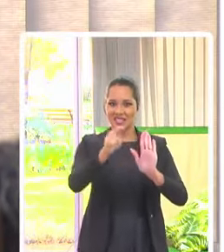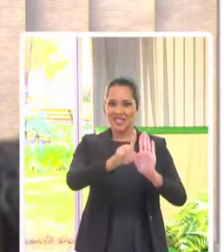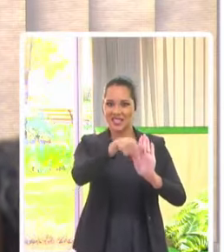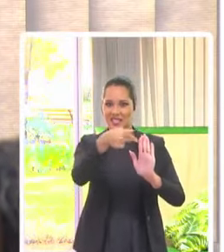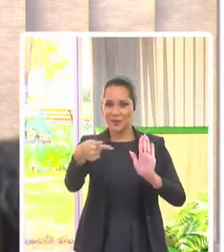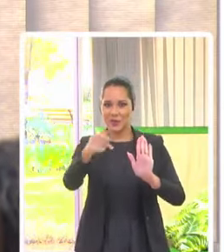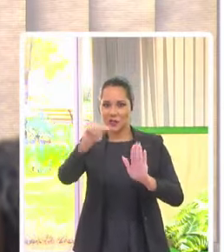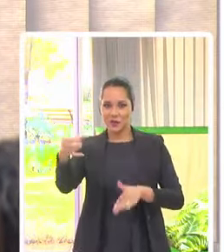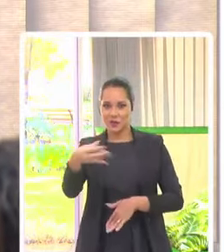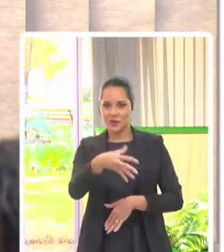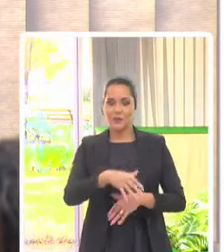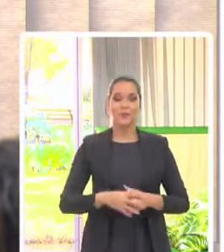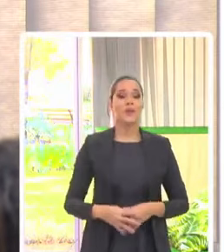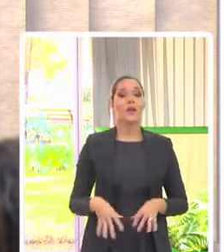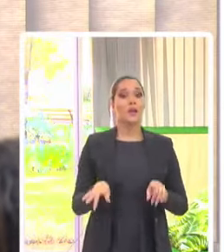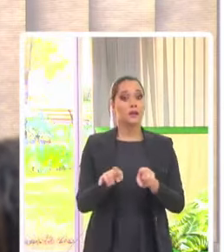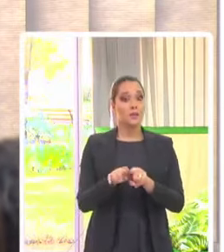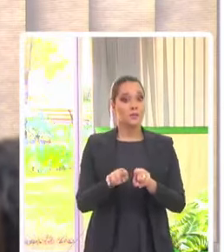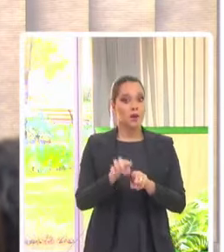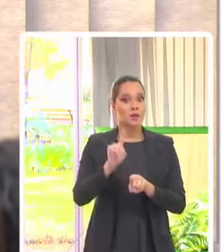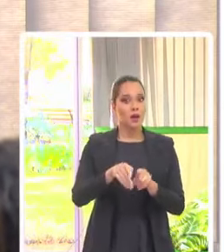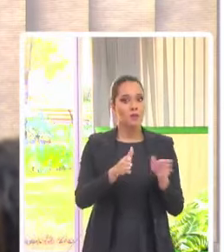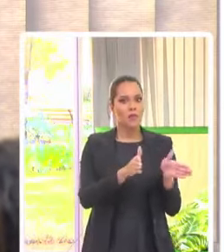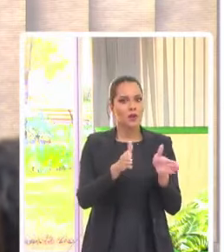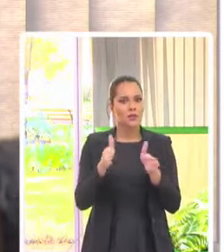than that, we are in the process of building